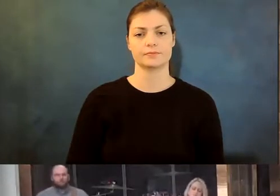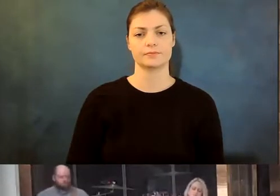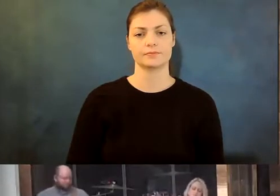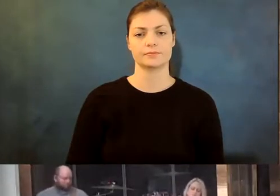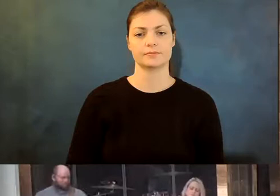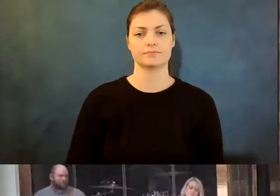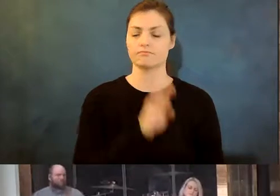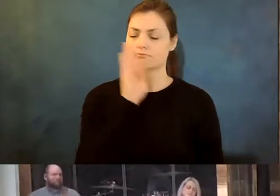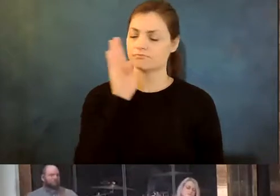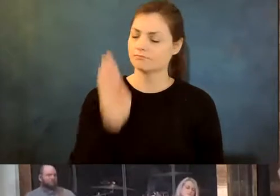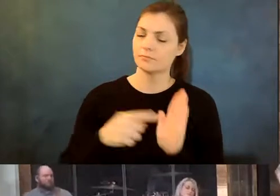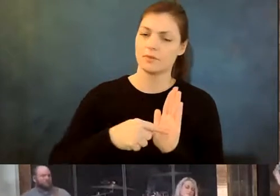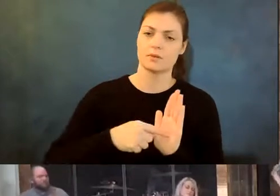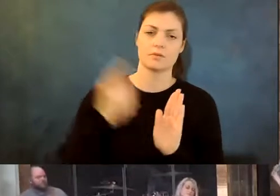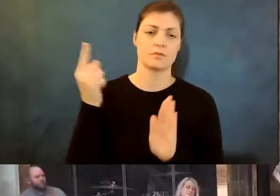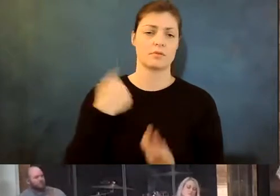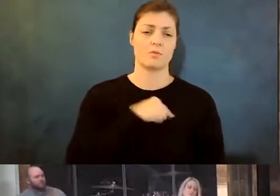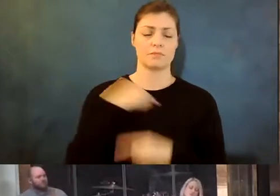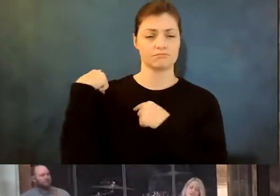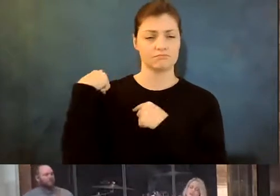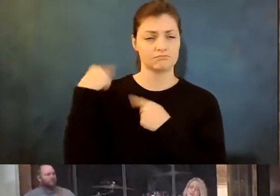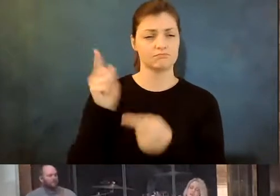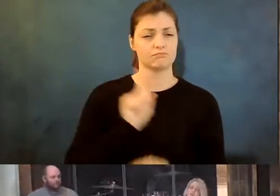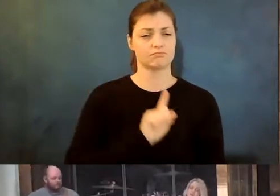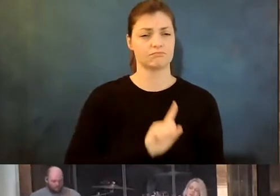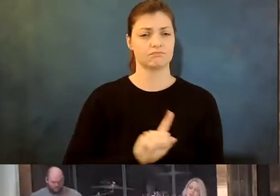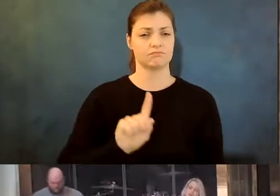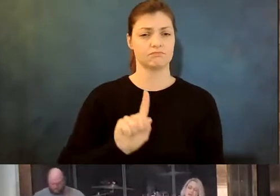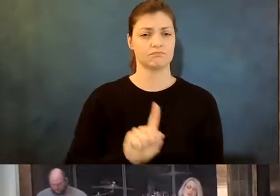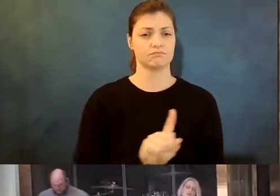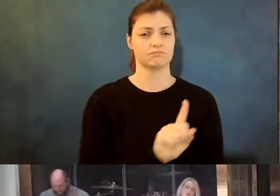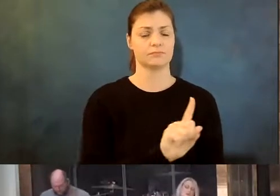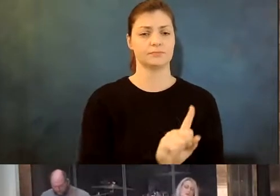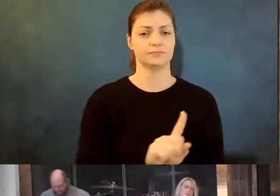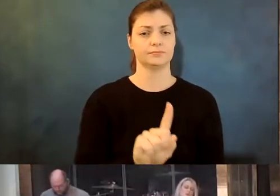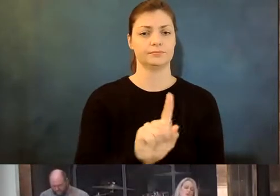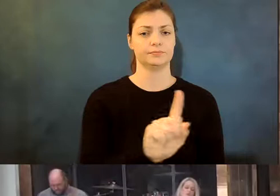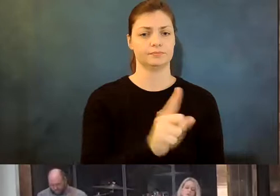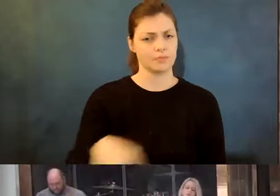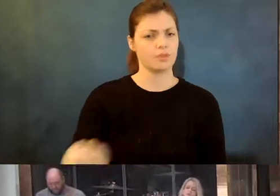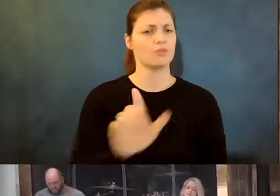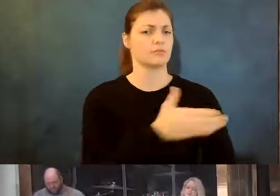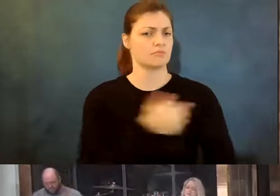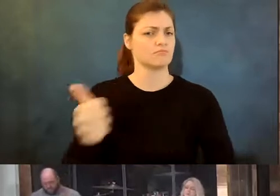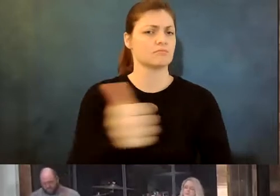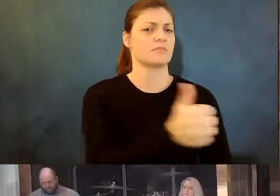alone. Never once did we ever walk alone. You sing it out, church.